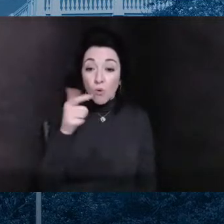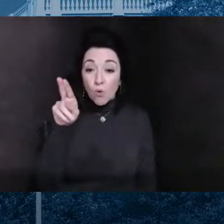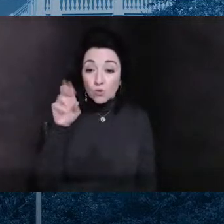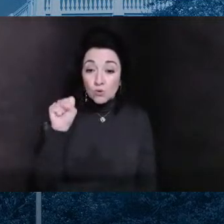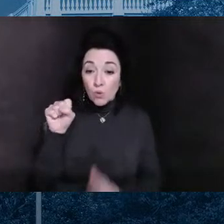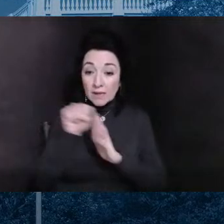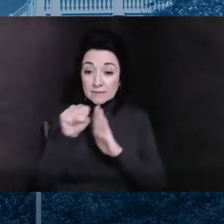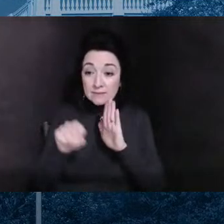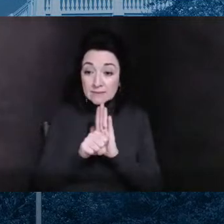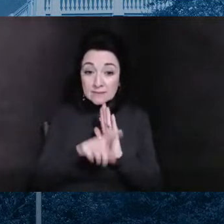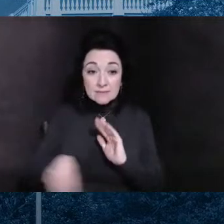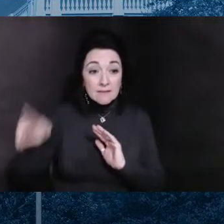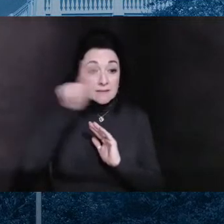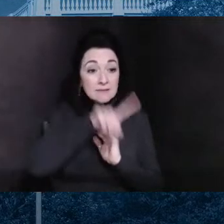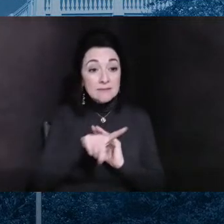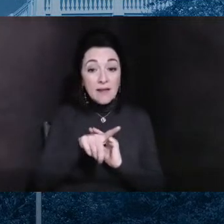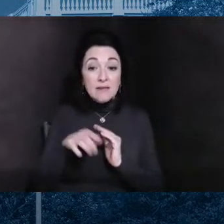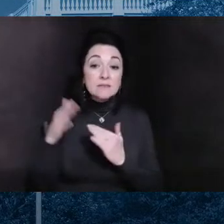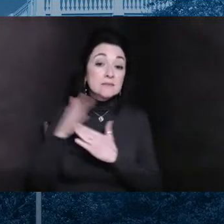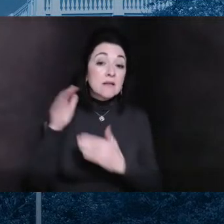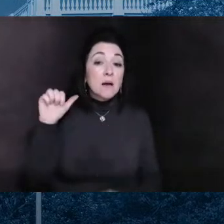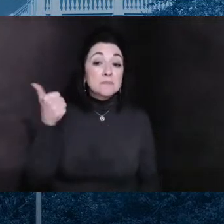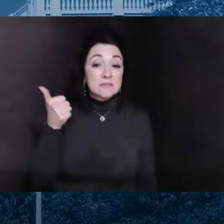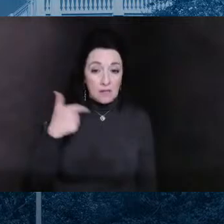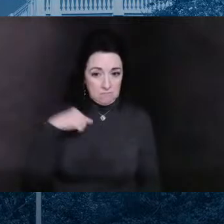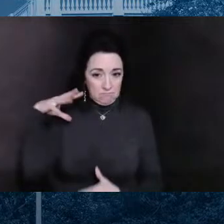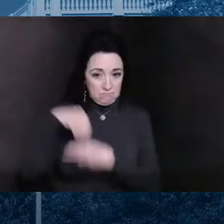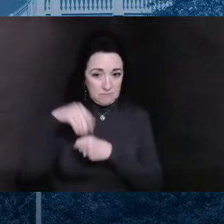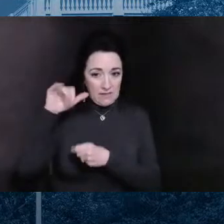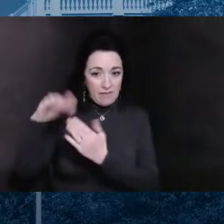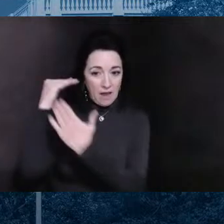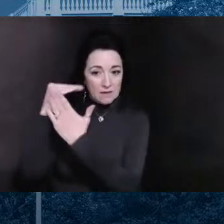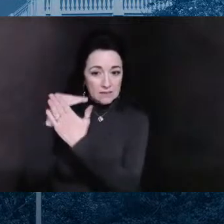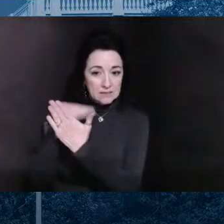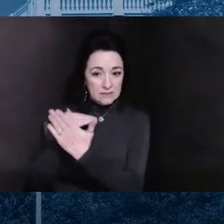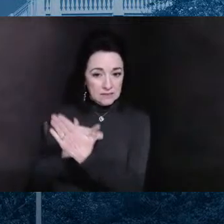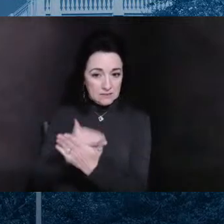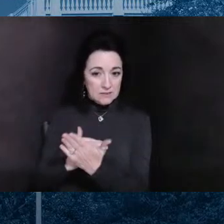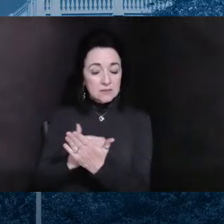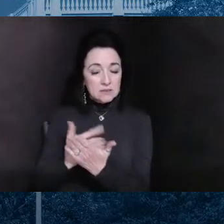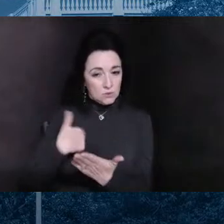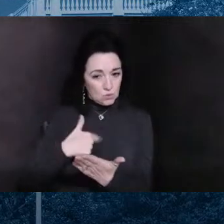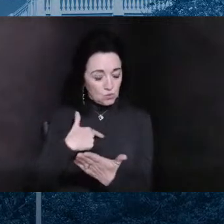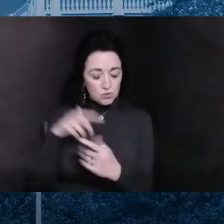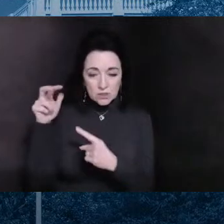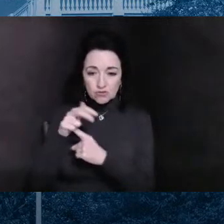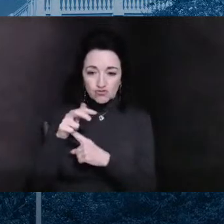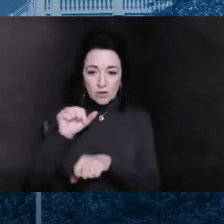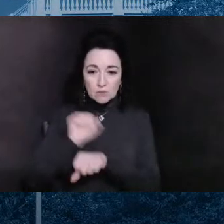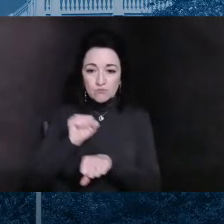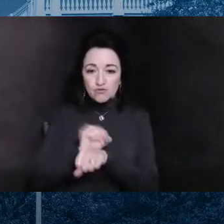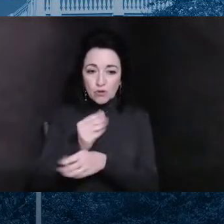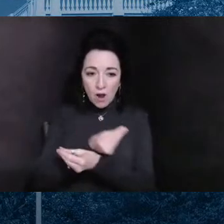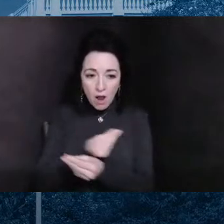to quickly get vaccine into the arms of Delawareans. Additionally,